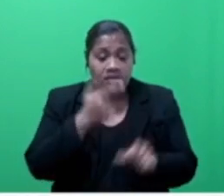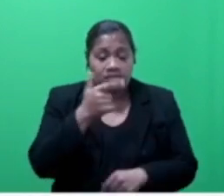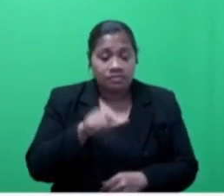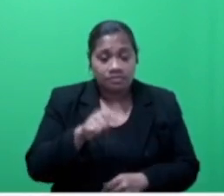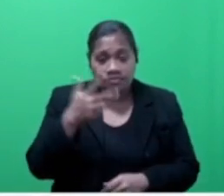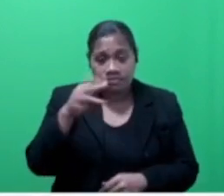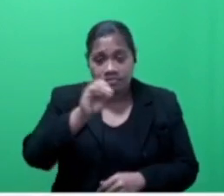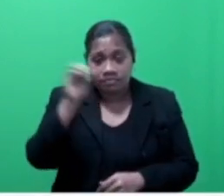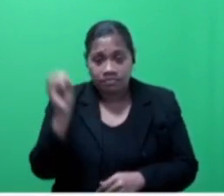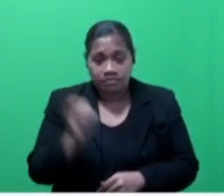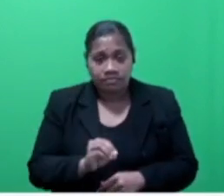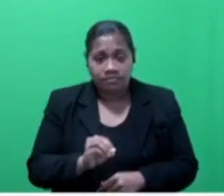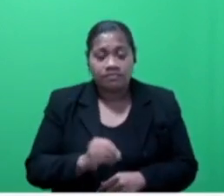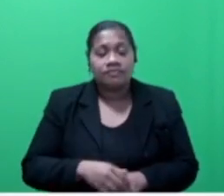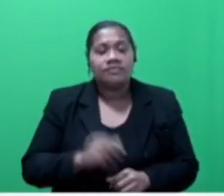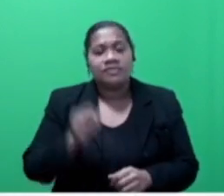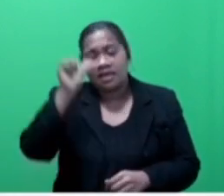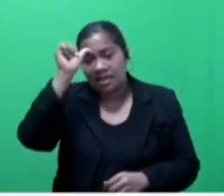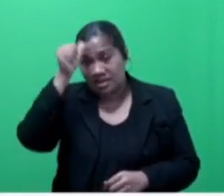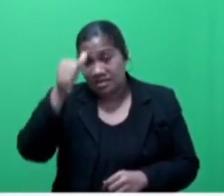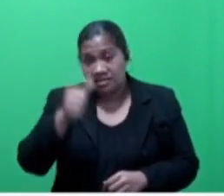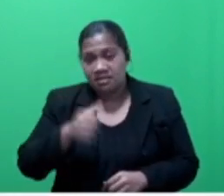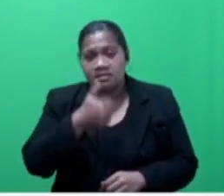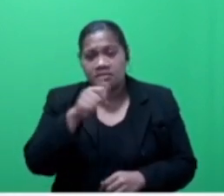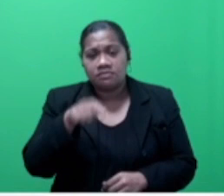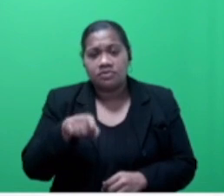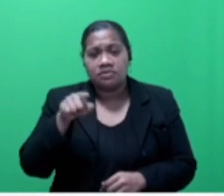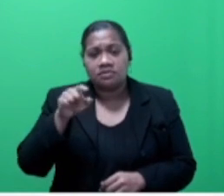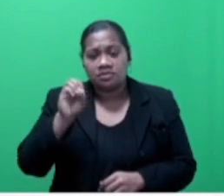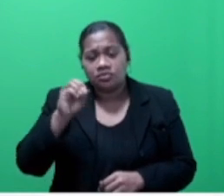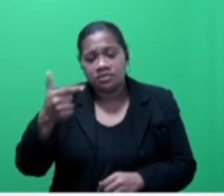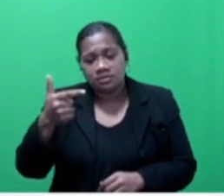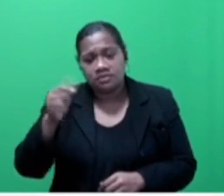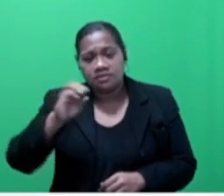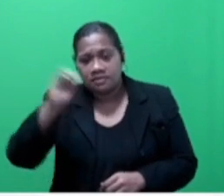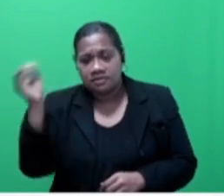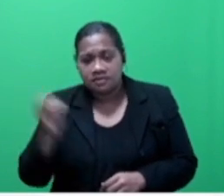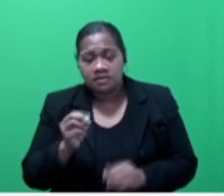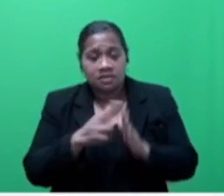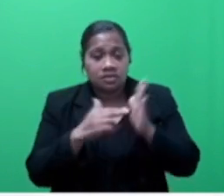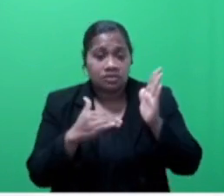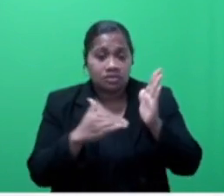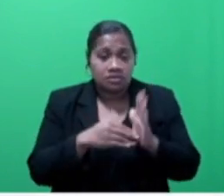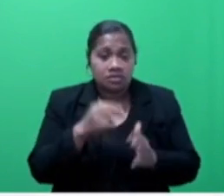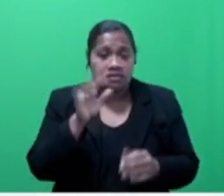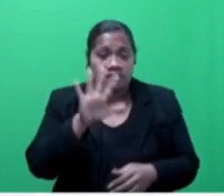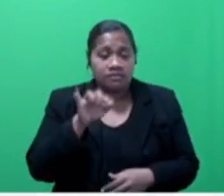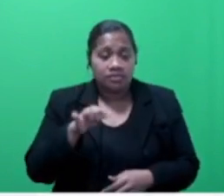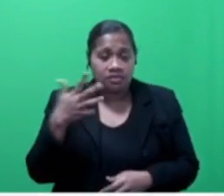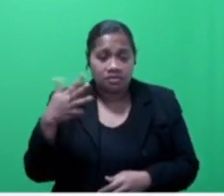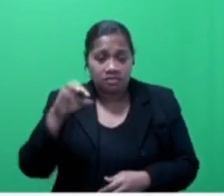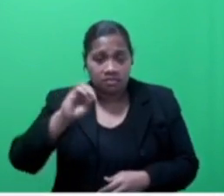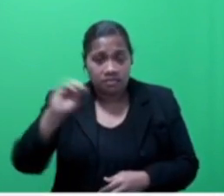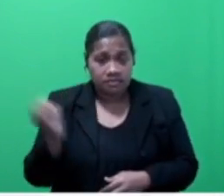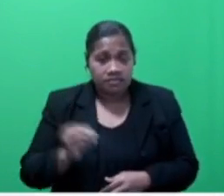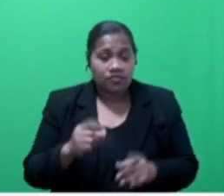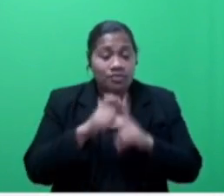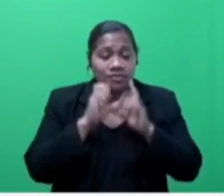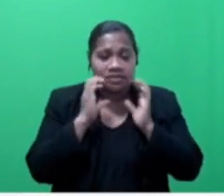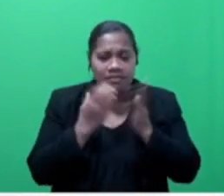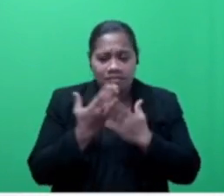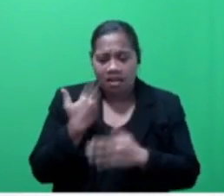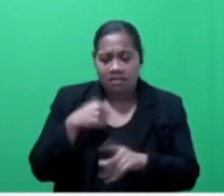7.9%. India, 6.07%. New Zealand, 5.9% as of December last